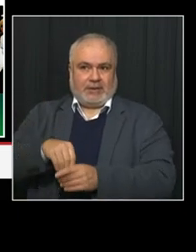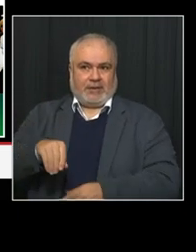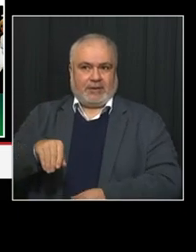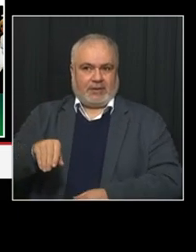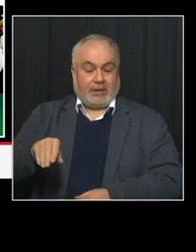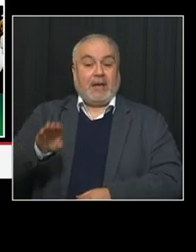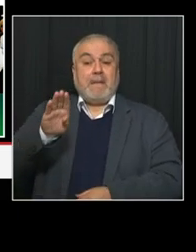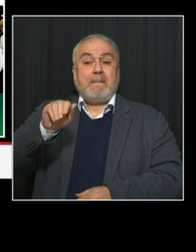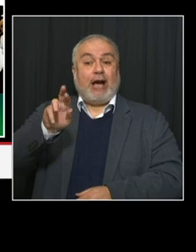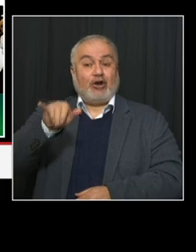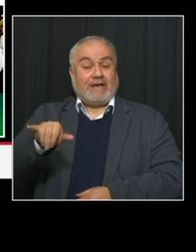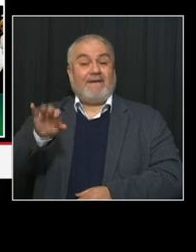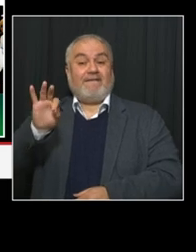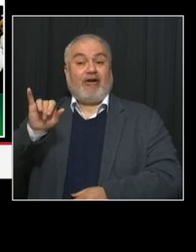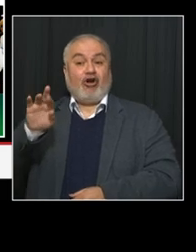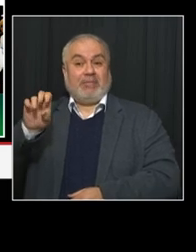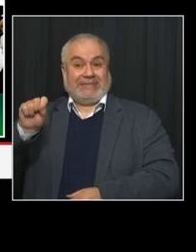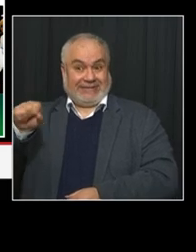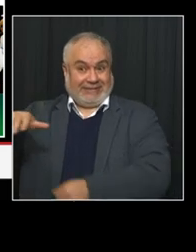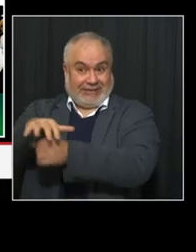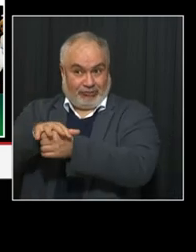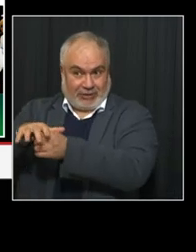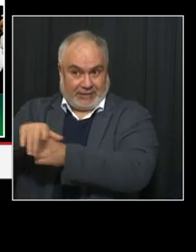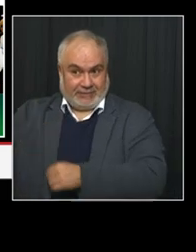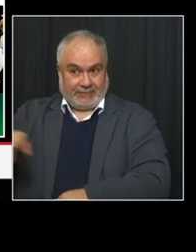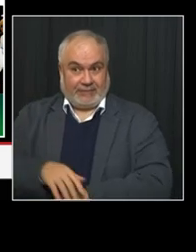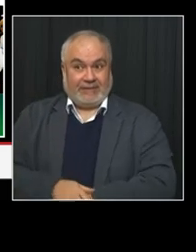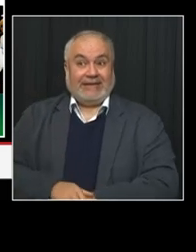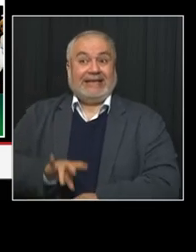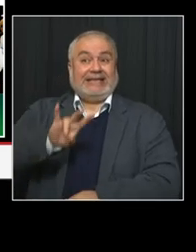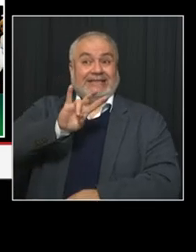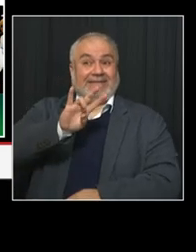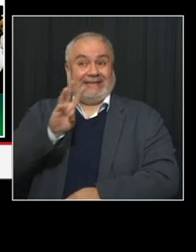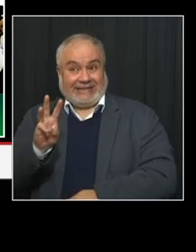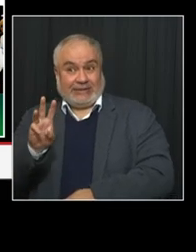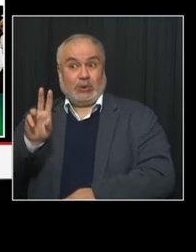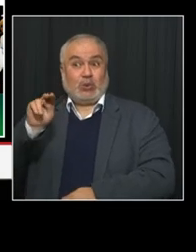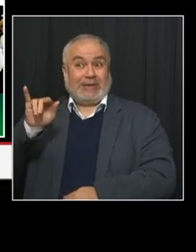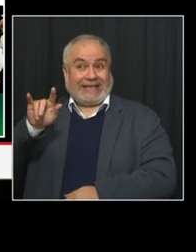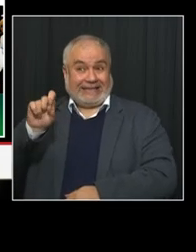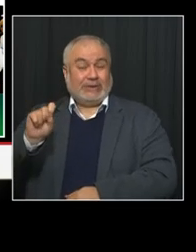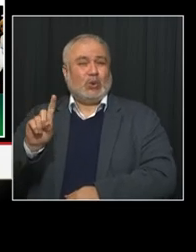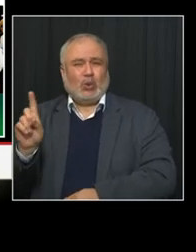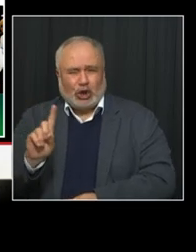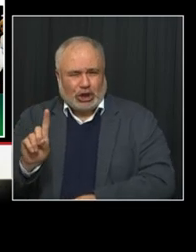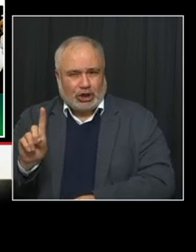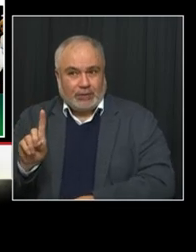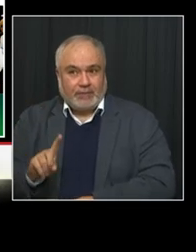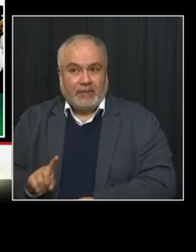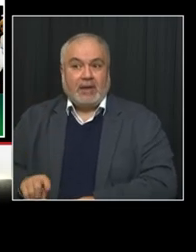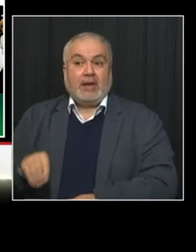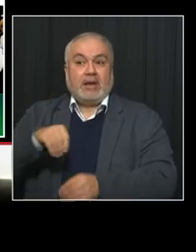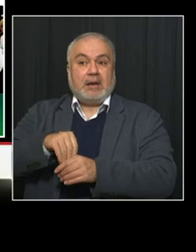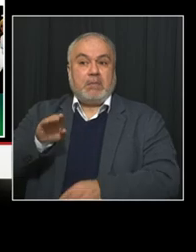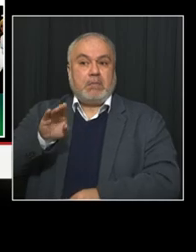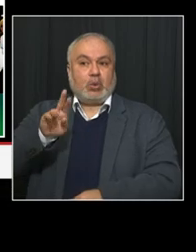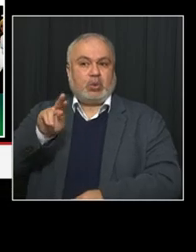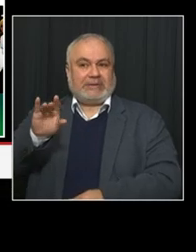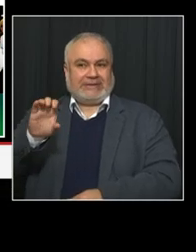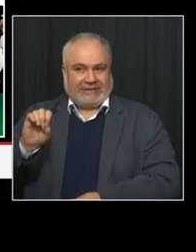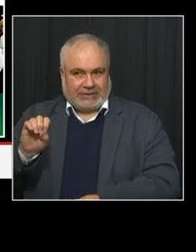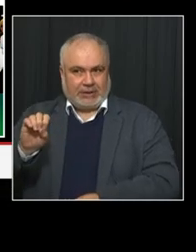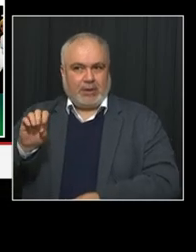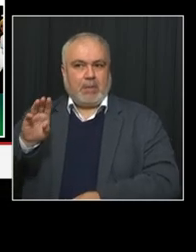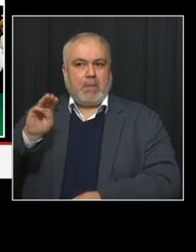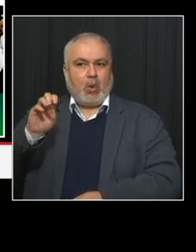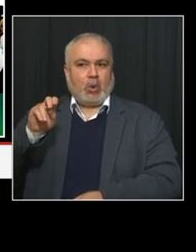units at the Bruce Monroe housing complex in Ward 1. So this is just a snapshot of some of the key investments that we've